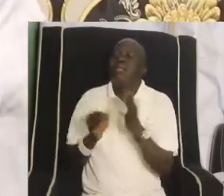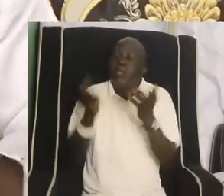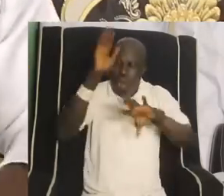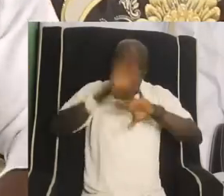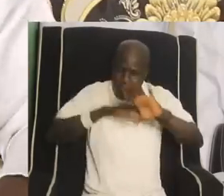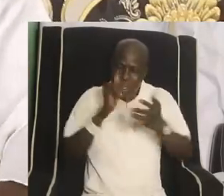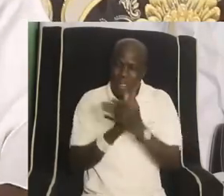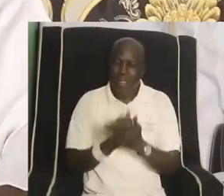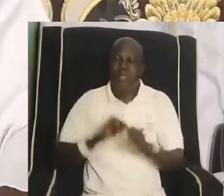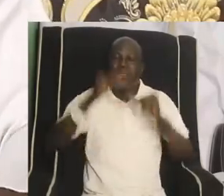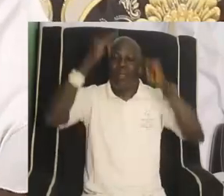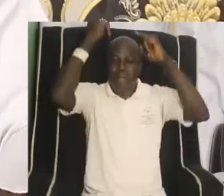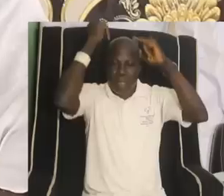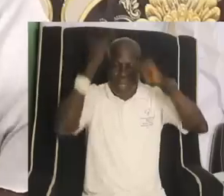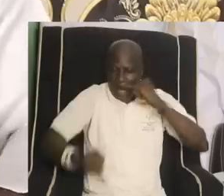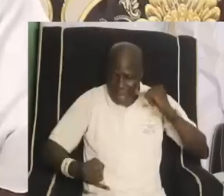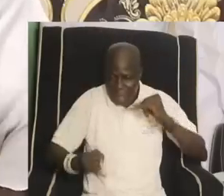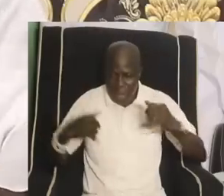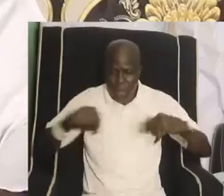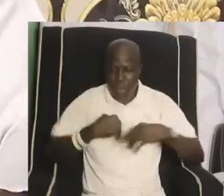We'll call it God finale.